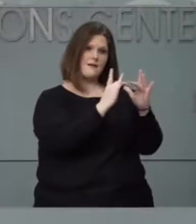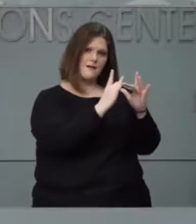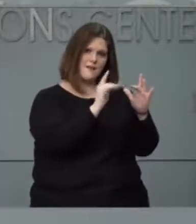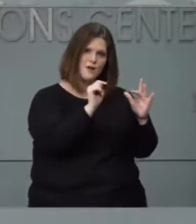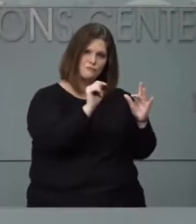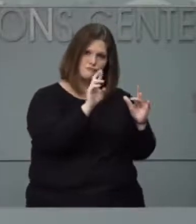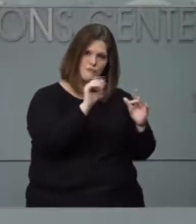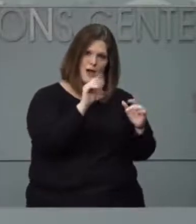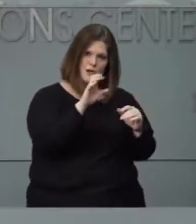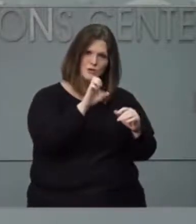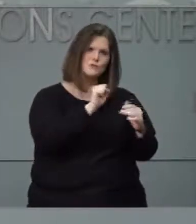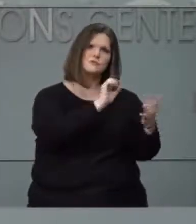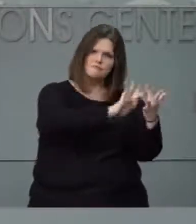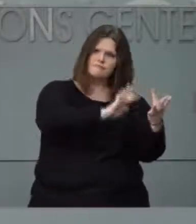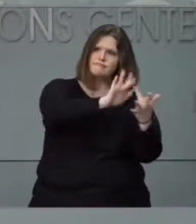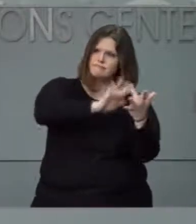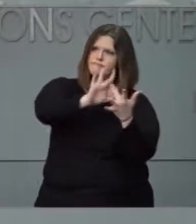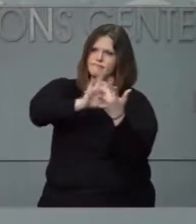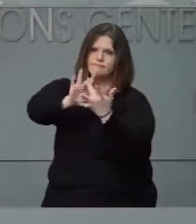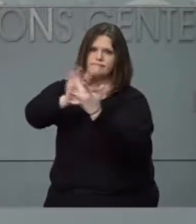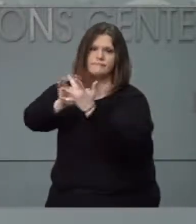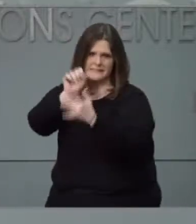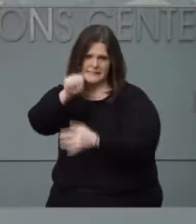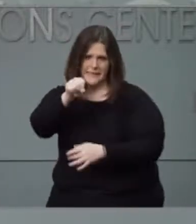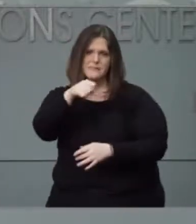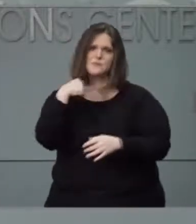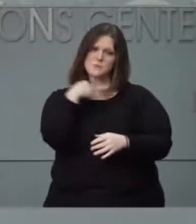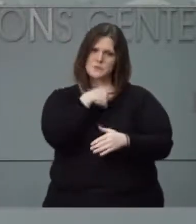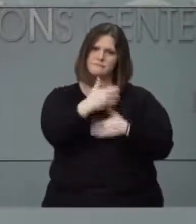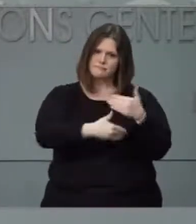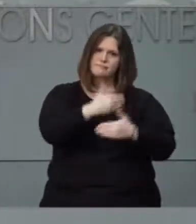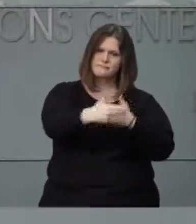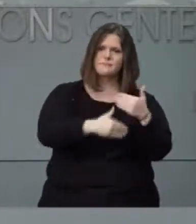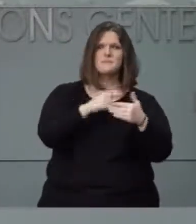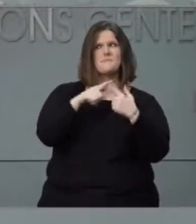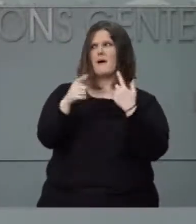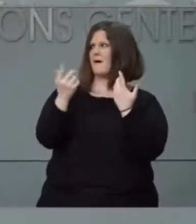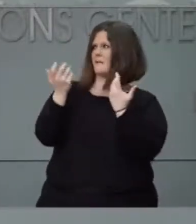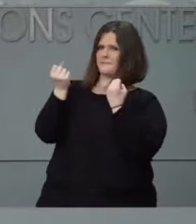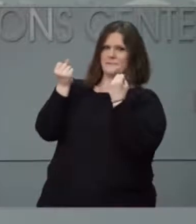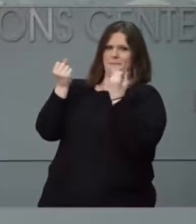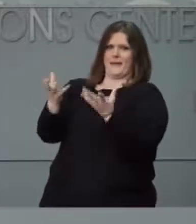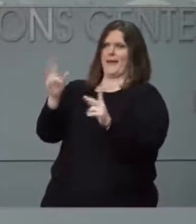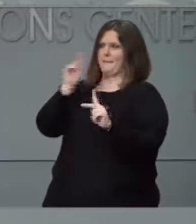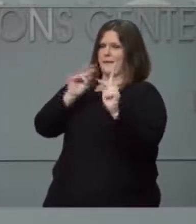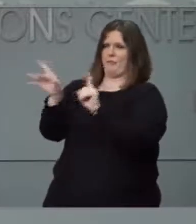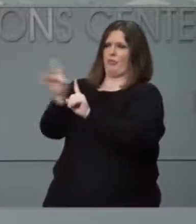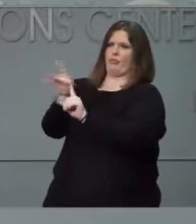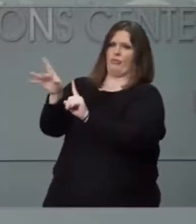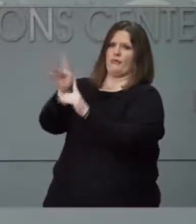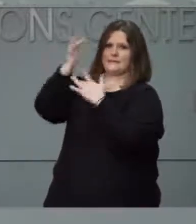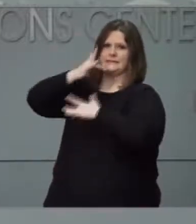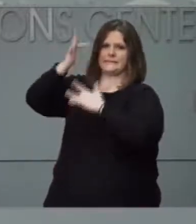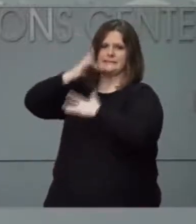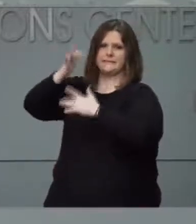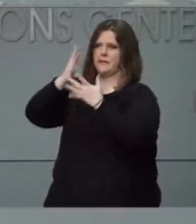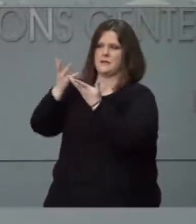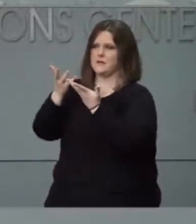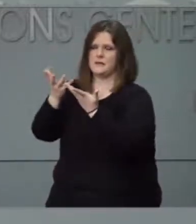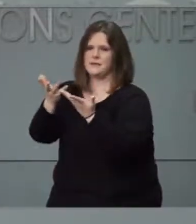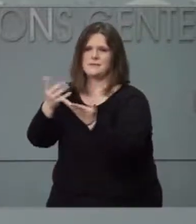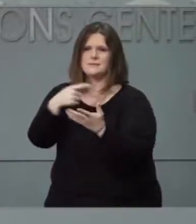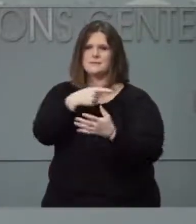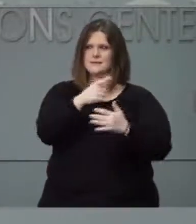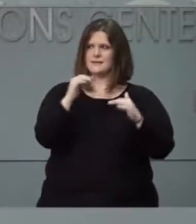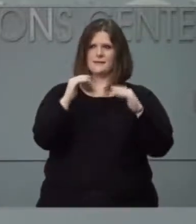contacting everyone and staying abreast of that. But there are a lot of cases coming our way, and that's why everyone needs to work hard